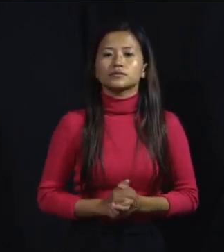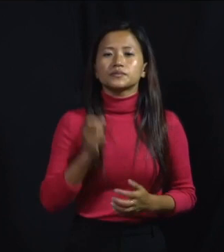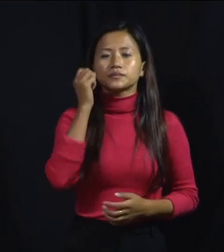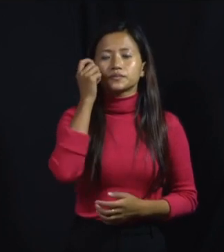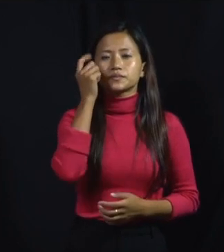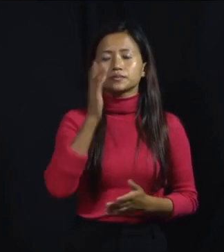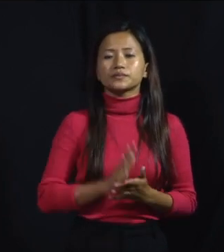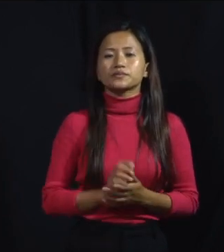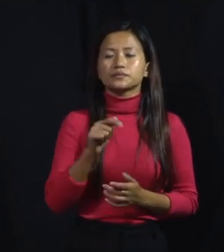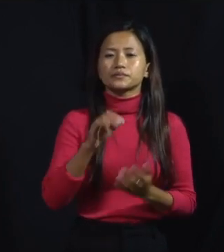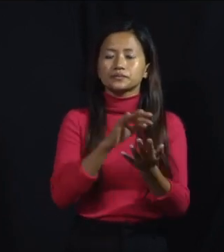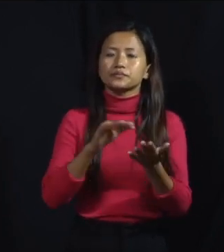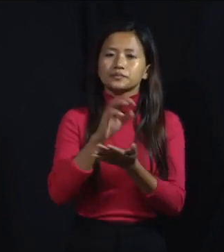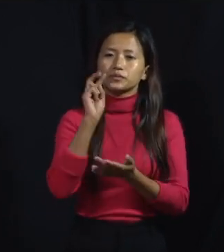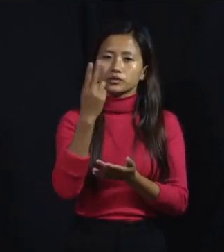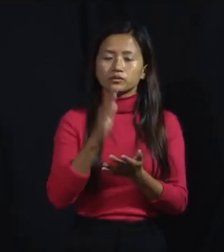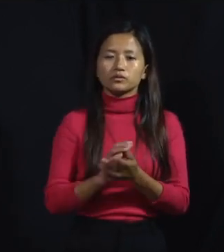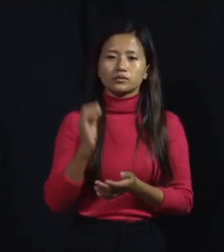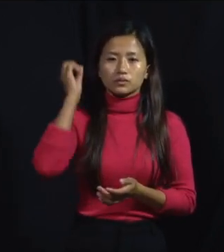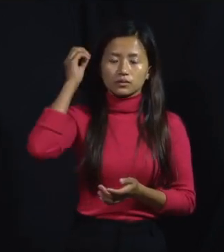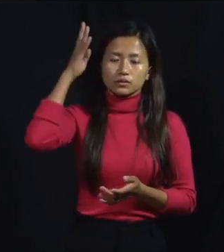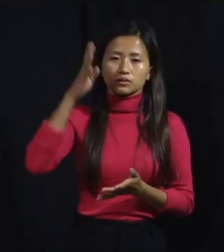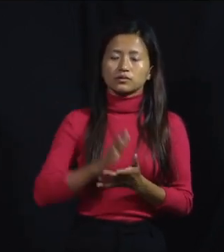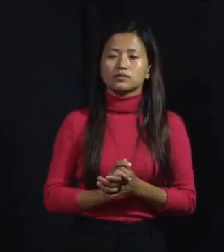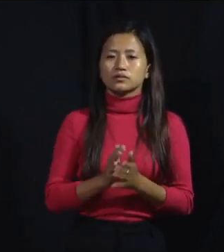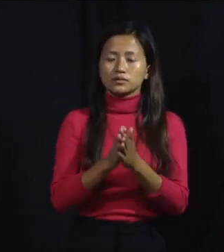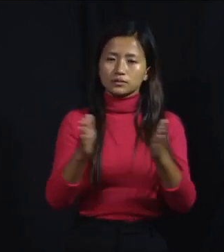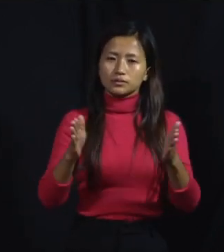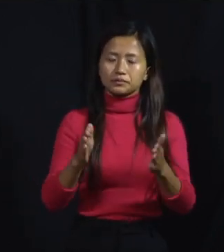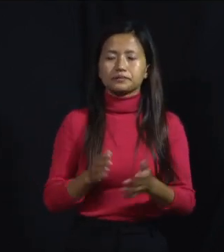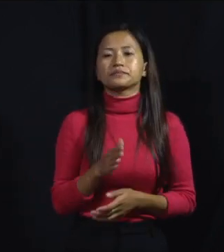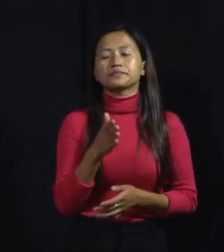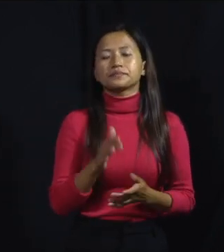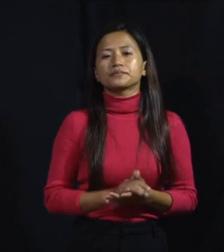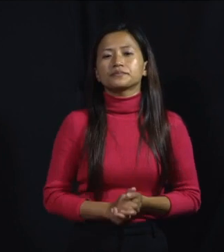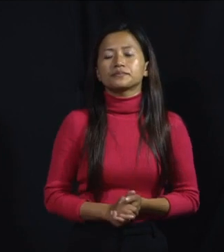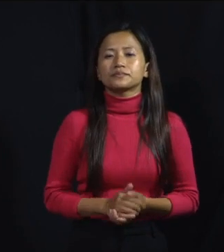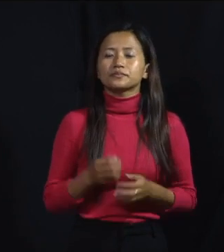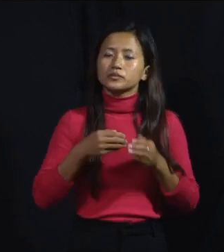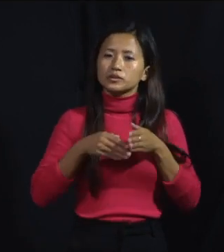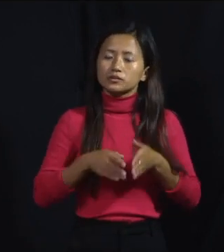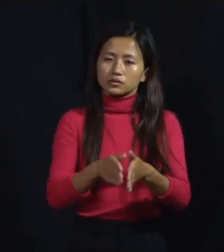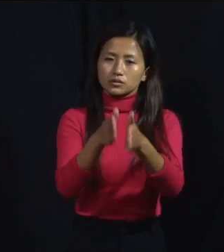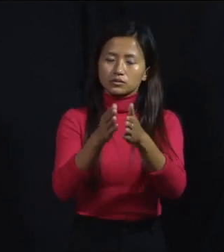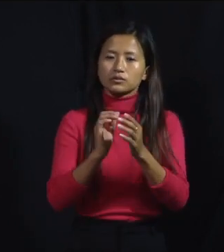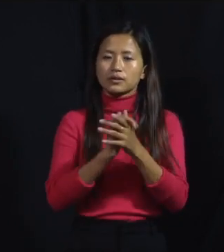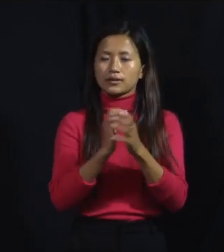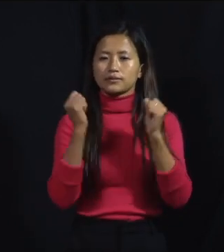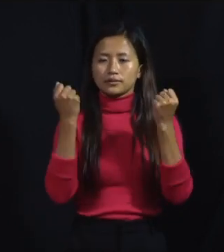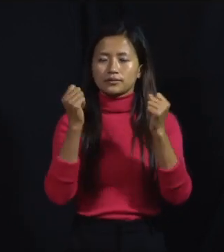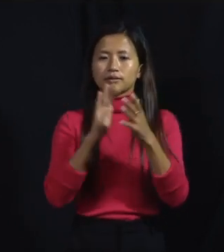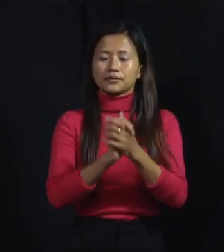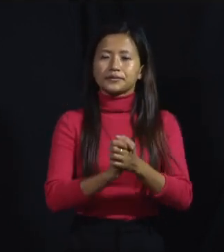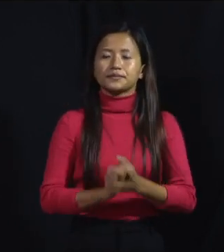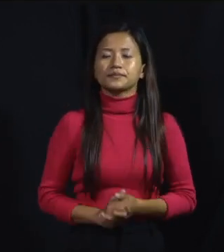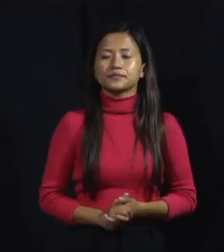these two concepts or these two things are inseparable, okay? So both must go together hand in hand. Okay.